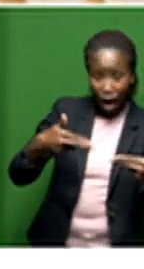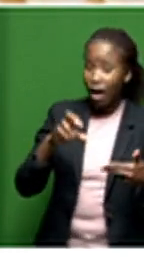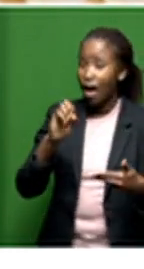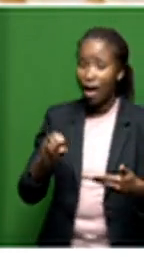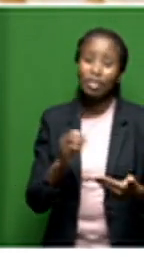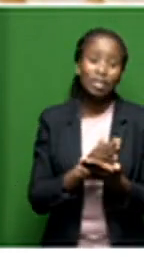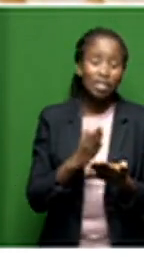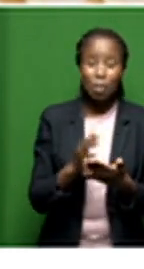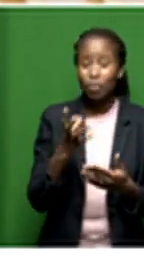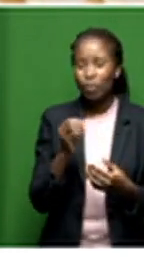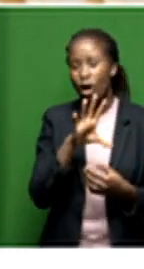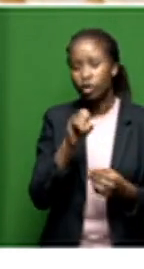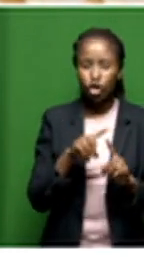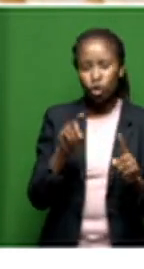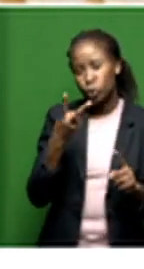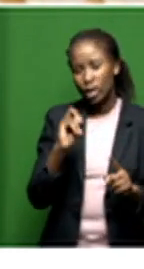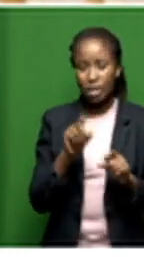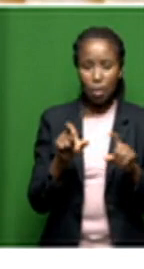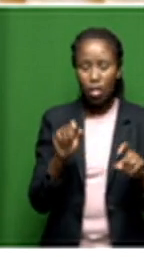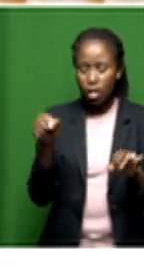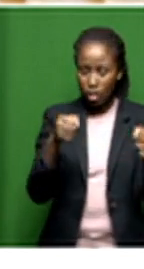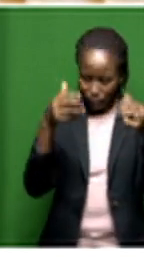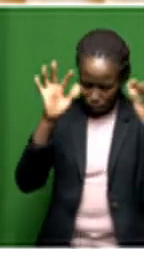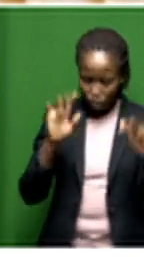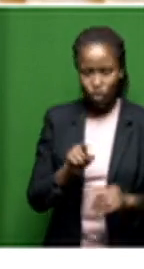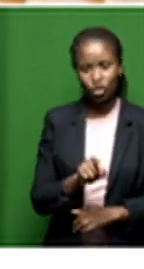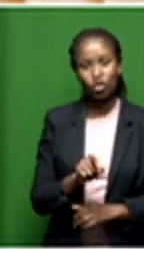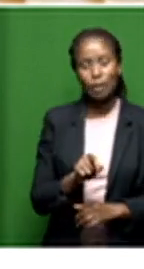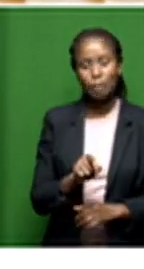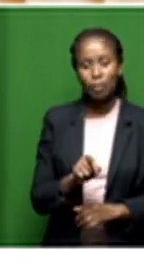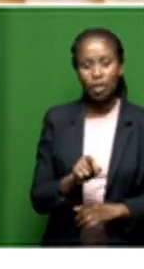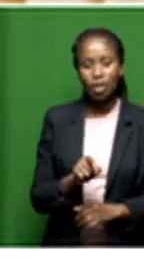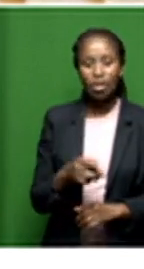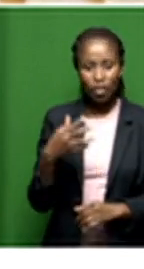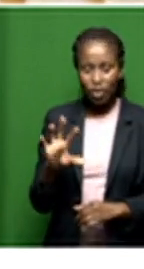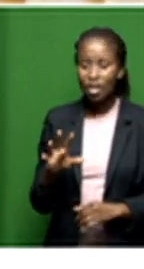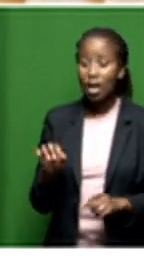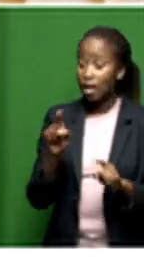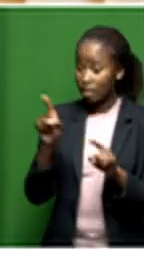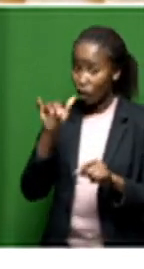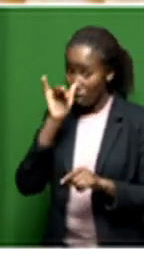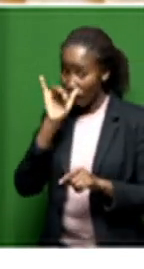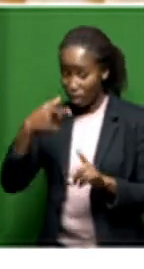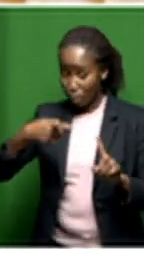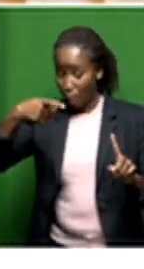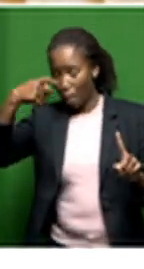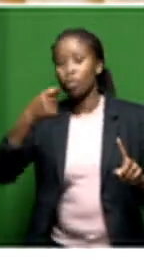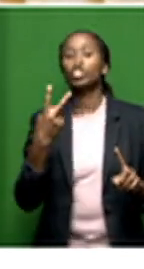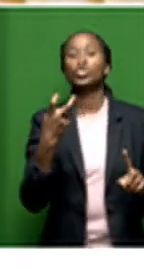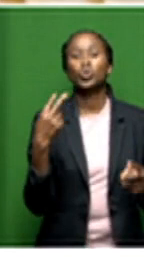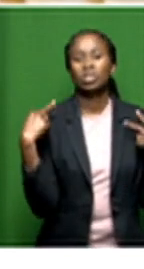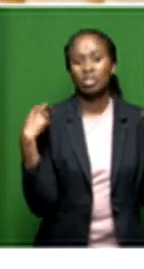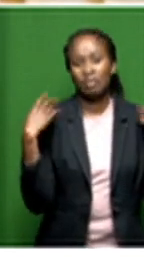15 to 20 people. And if need be, as you would know, 4.5 months ago, they shot 2 of our security guards. So unfortunately, it's